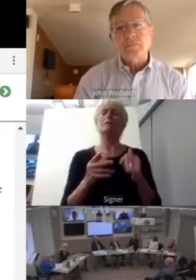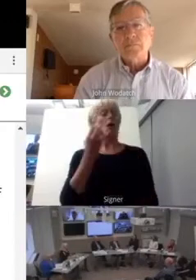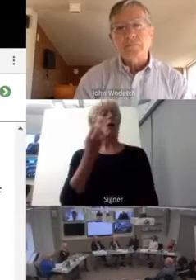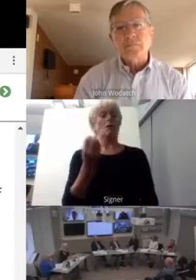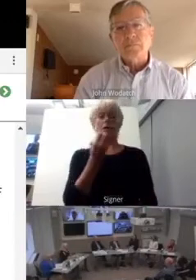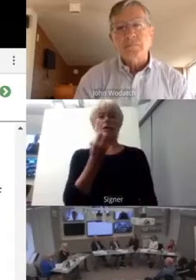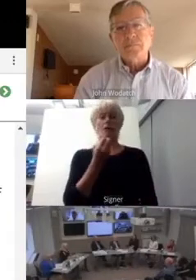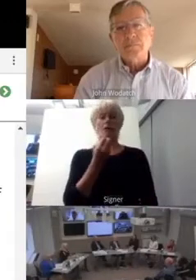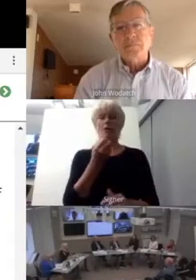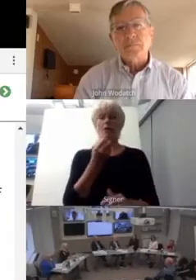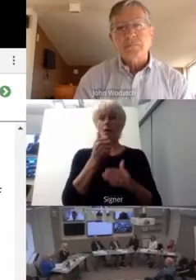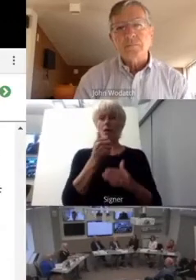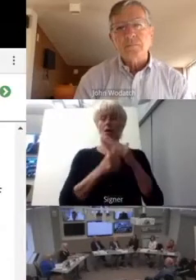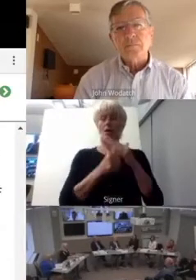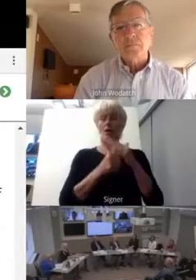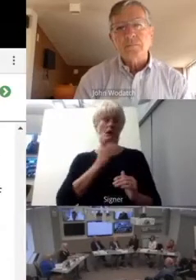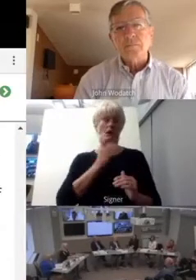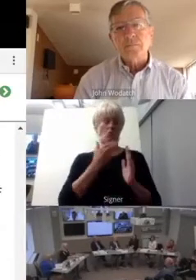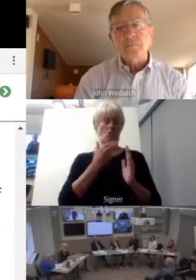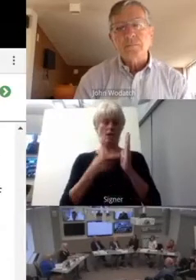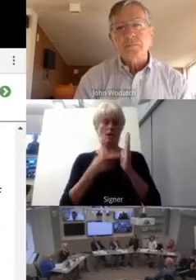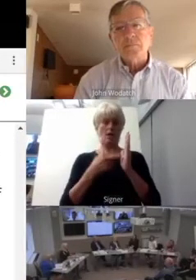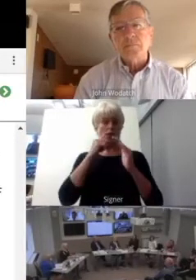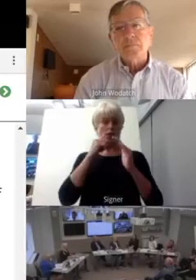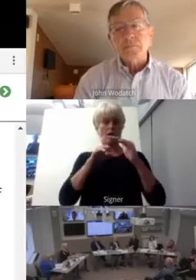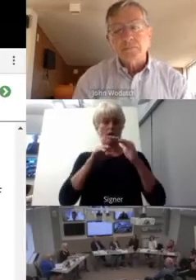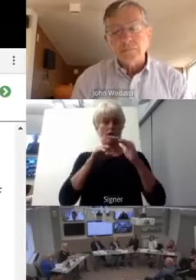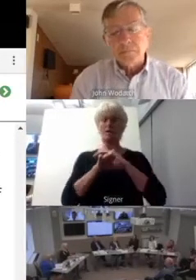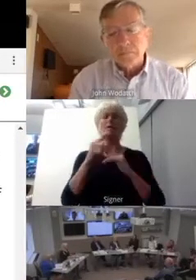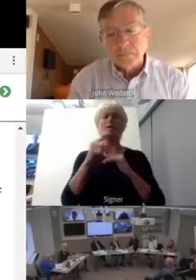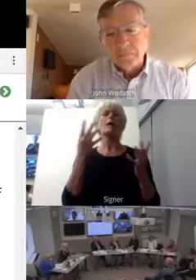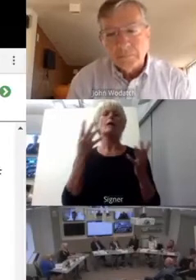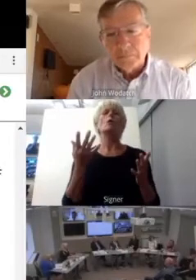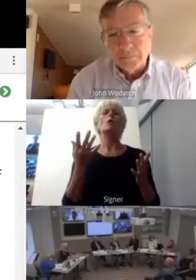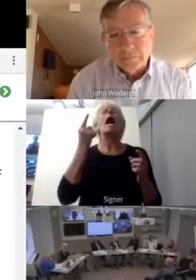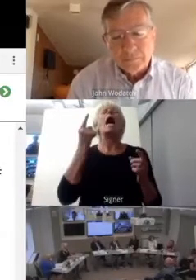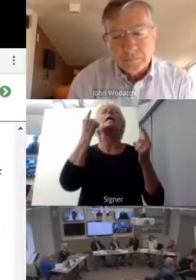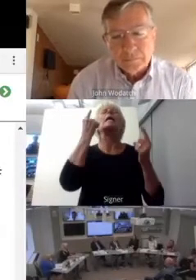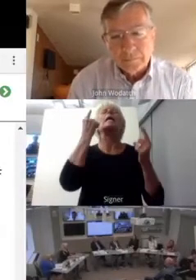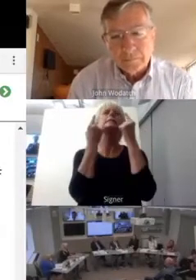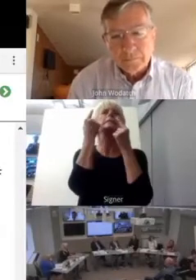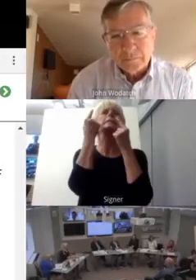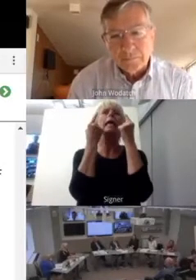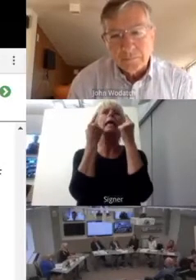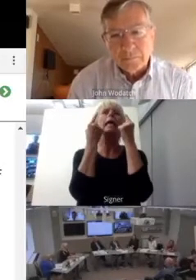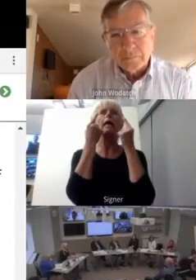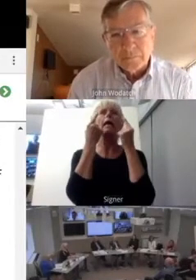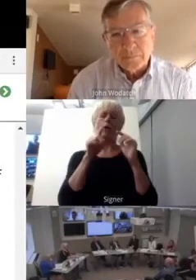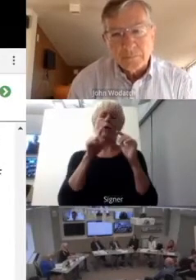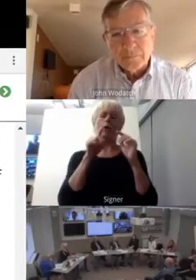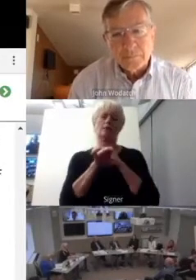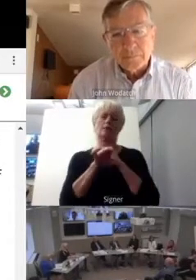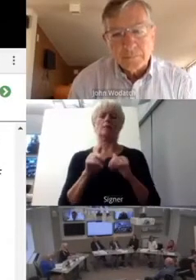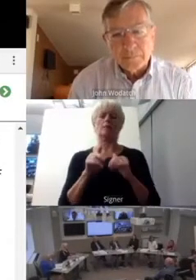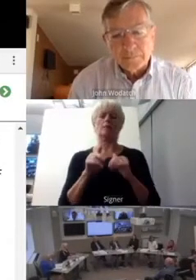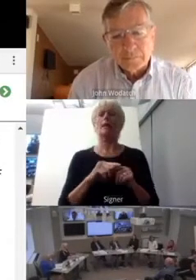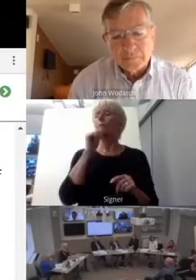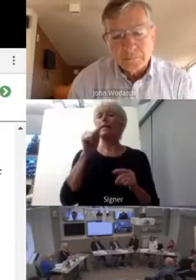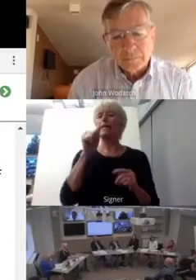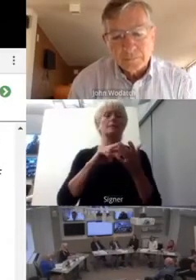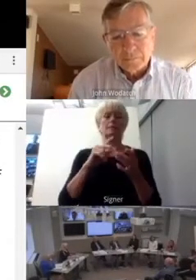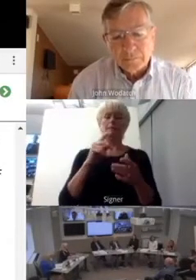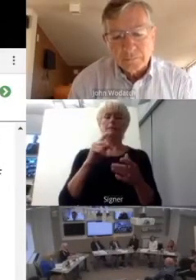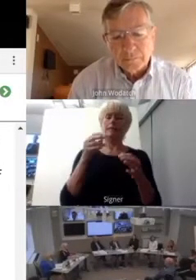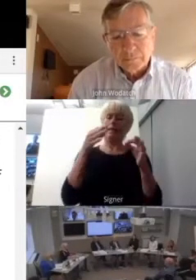they simply say to consider accessibility when you're procuring goods and services, but don't say what that means or what to look for. Can you tell